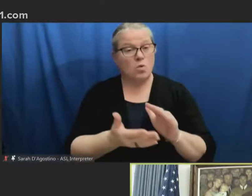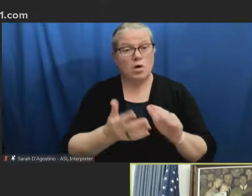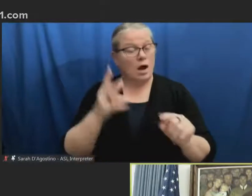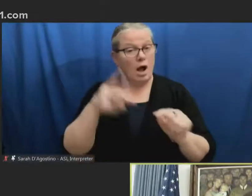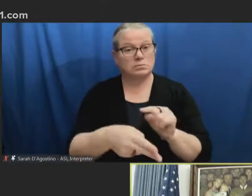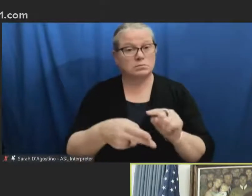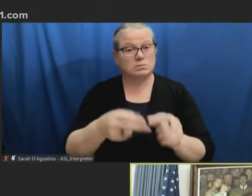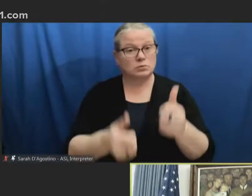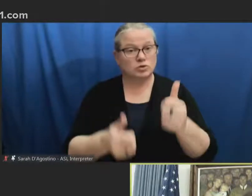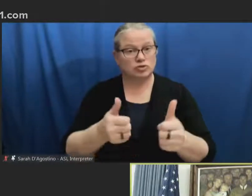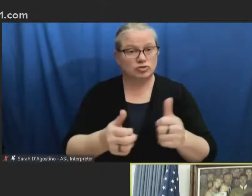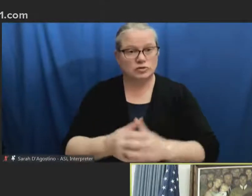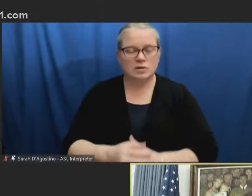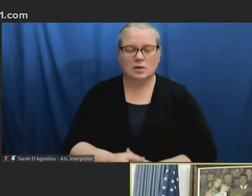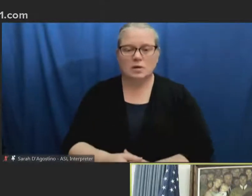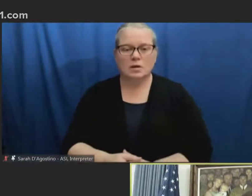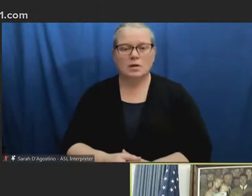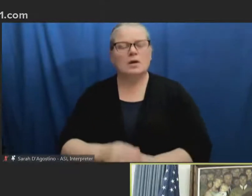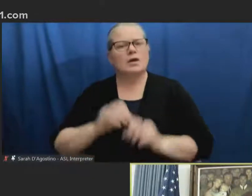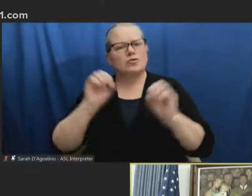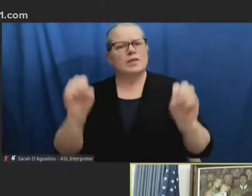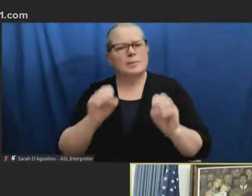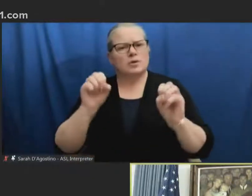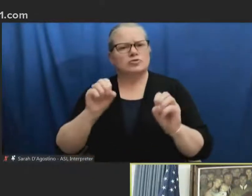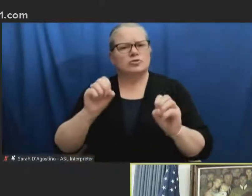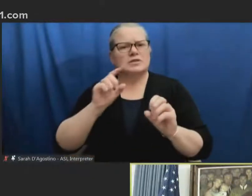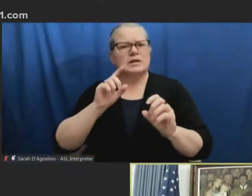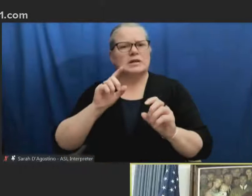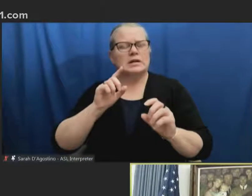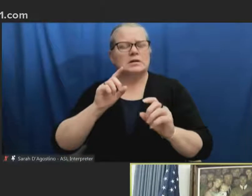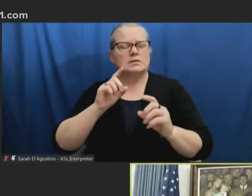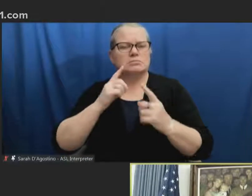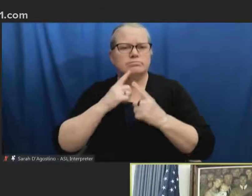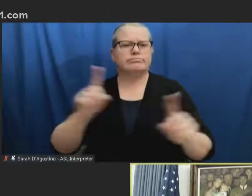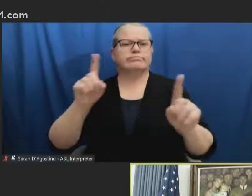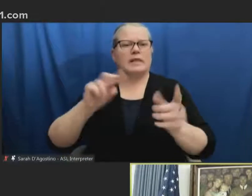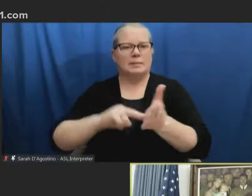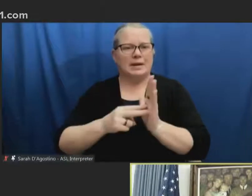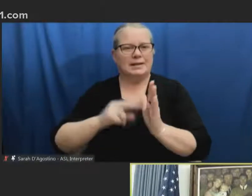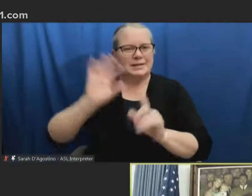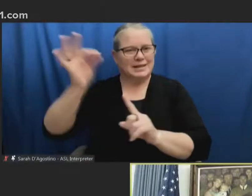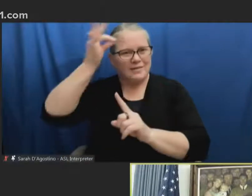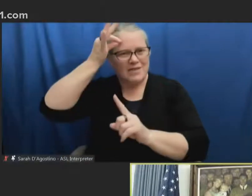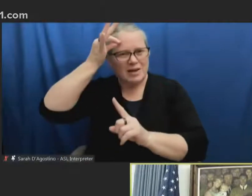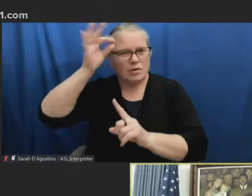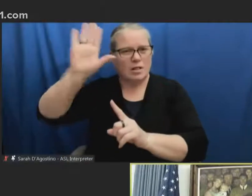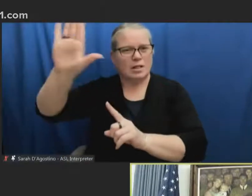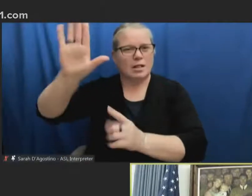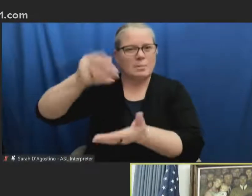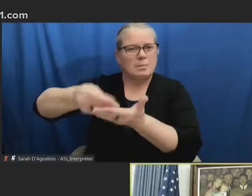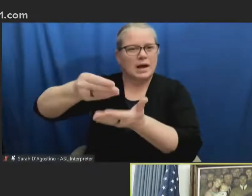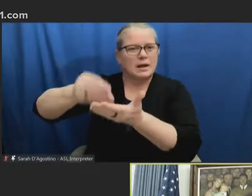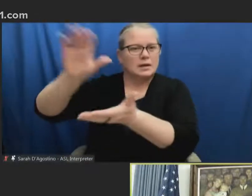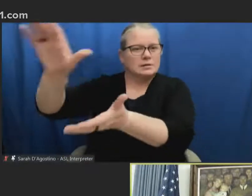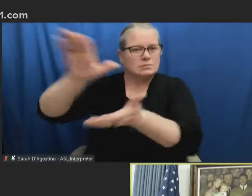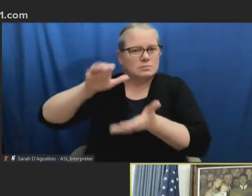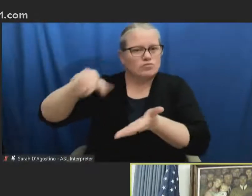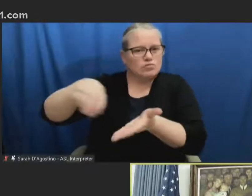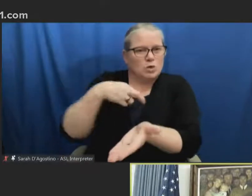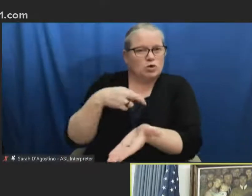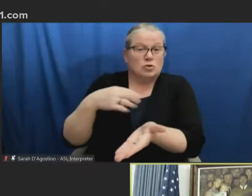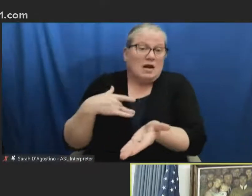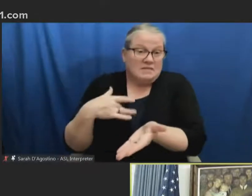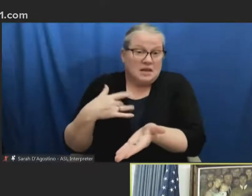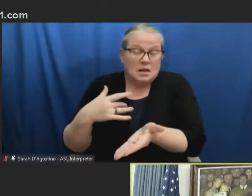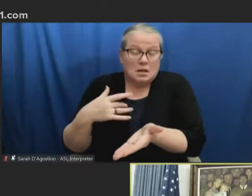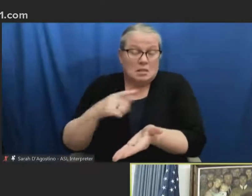in terms of FEMA reimbursement and SNAP benefits. So I think that's something that's really worthwhile for the legislature to